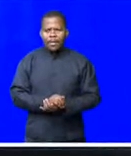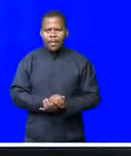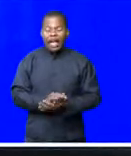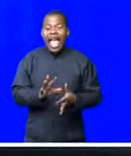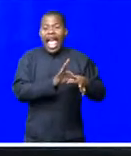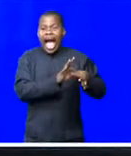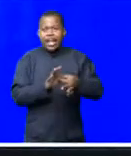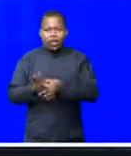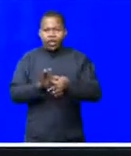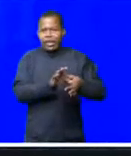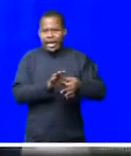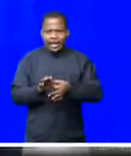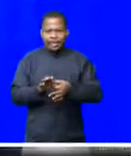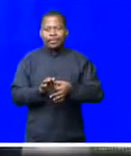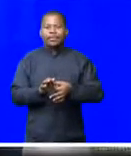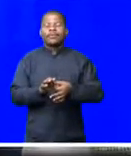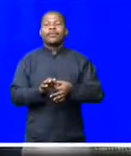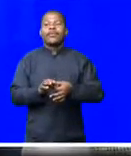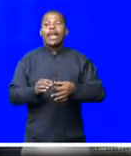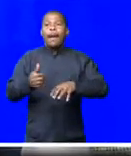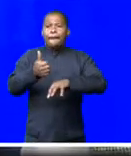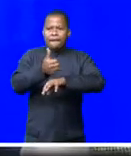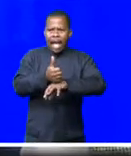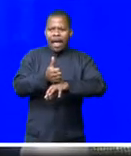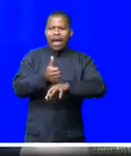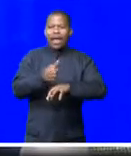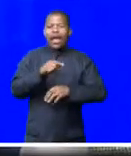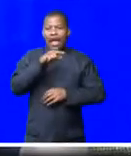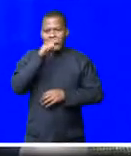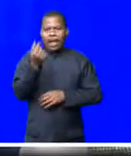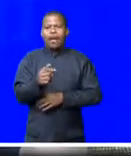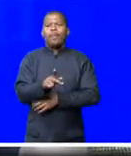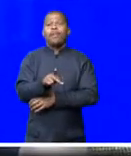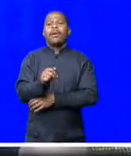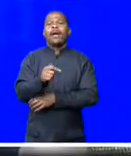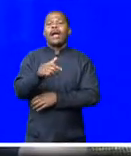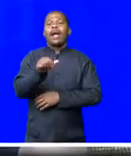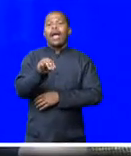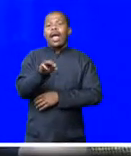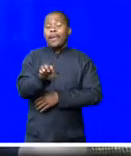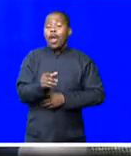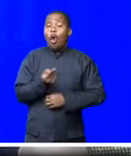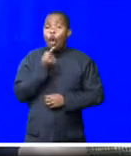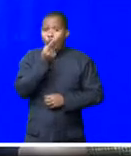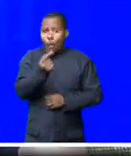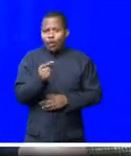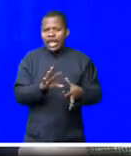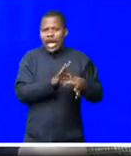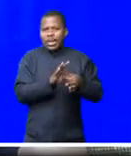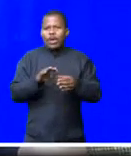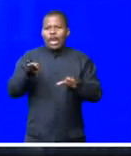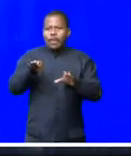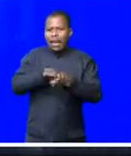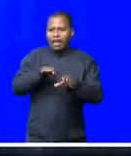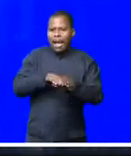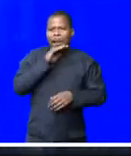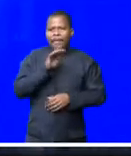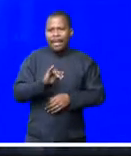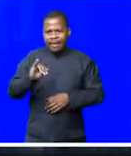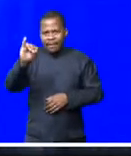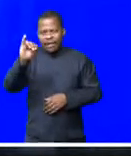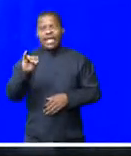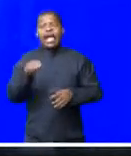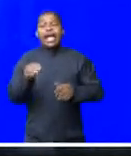ngosihlalo walenhlangano His Excellency Paul Kagame uthe kunesidingo lesikhulu ukuthi emalunga alenhlangano abuke